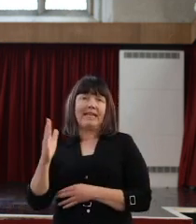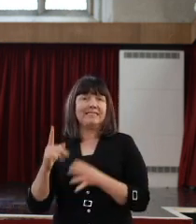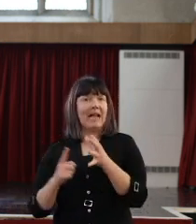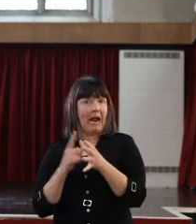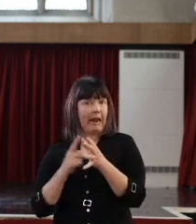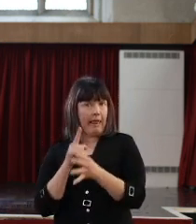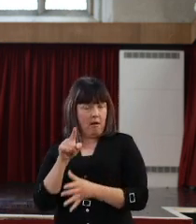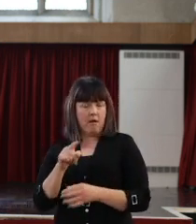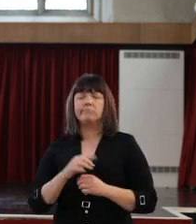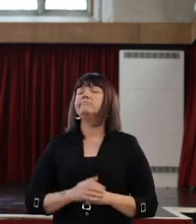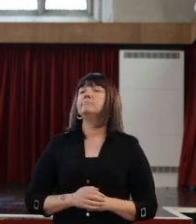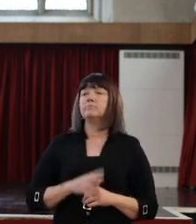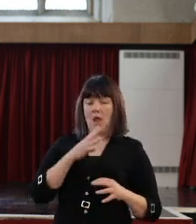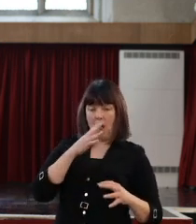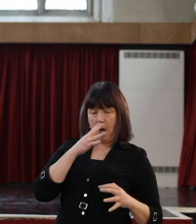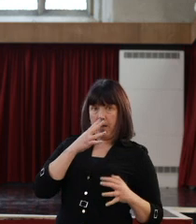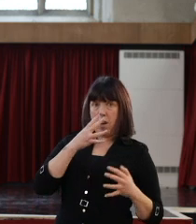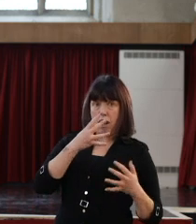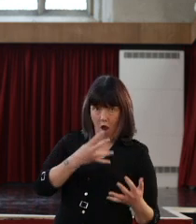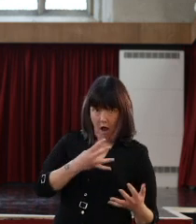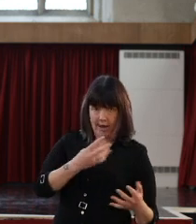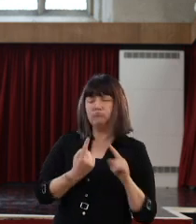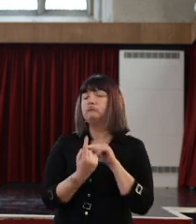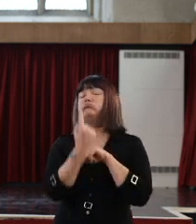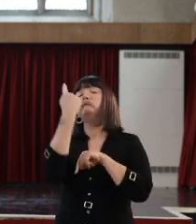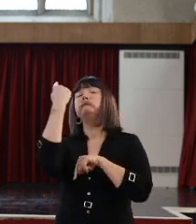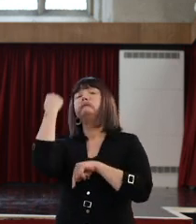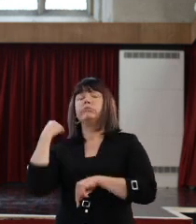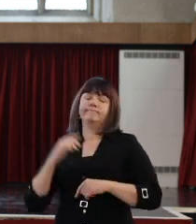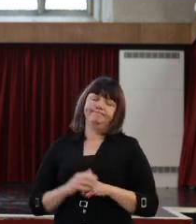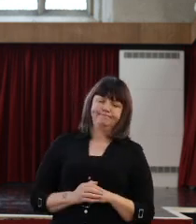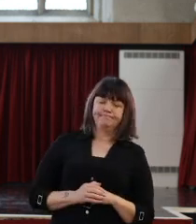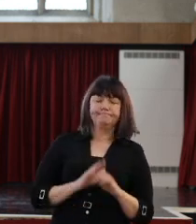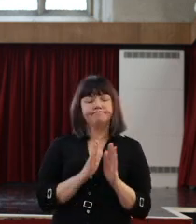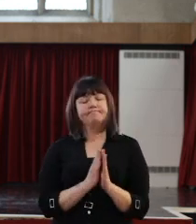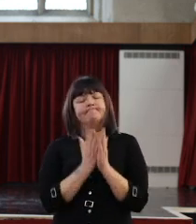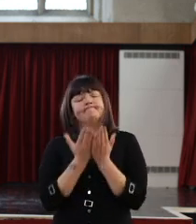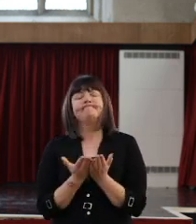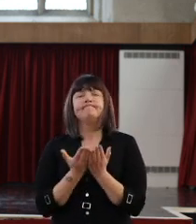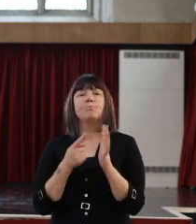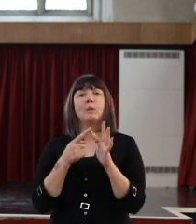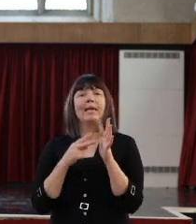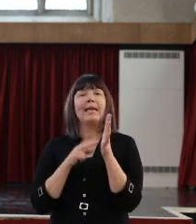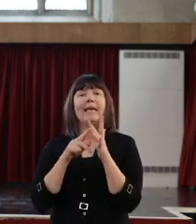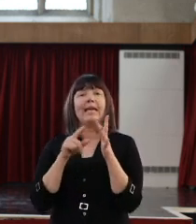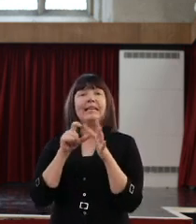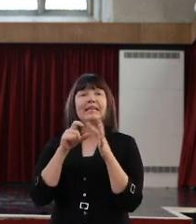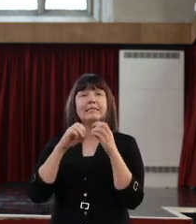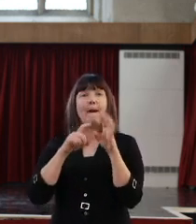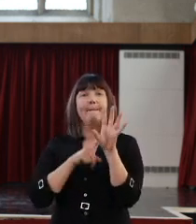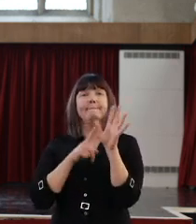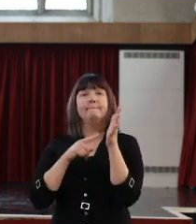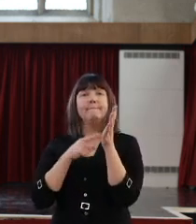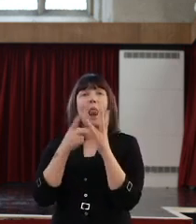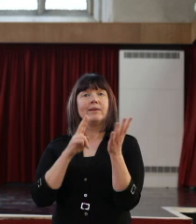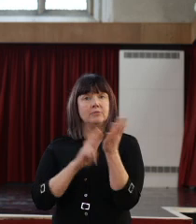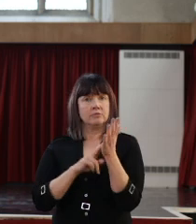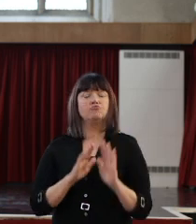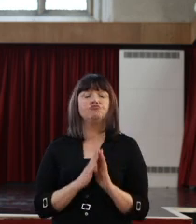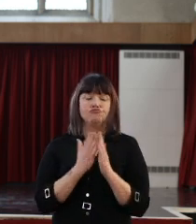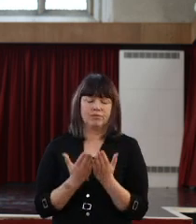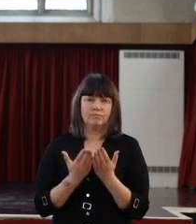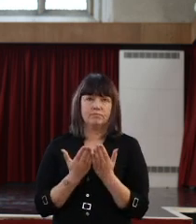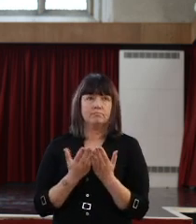I'm sat in my front garden reading an Enid Blyton book, when my next-door neighbour leans on the fence, sees me reading, and